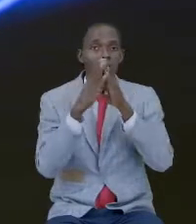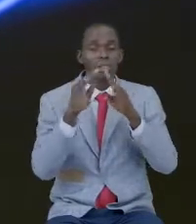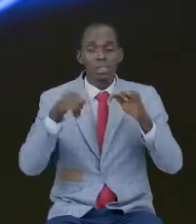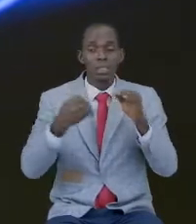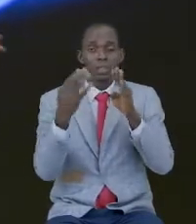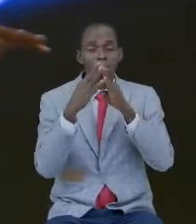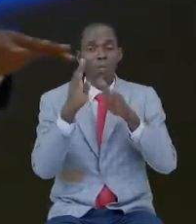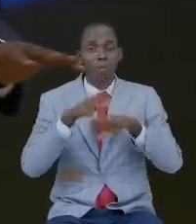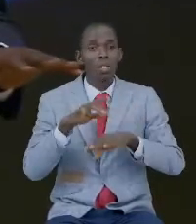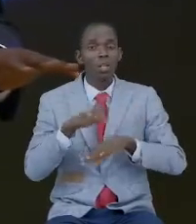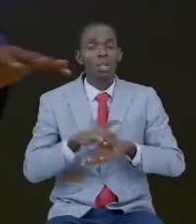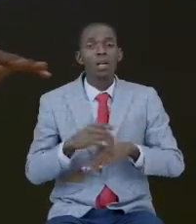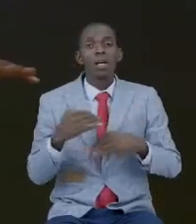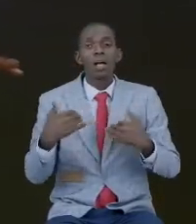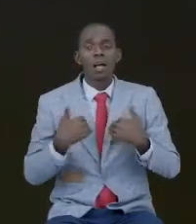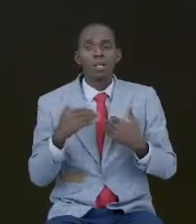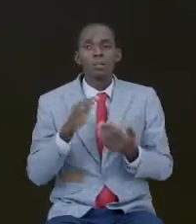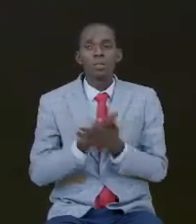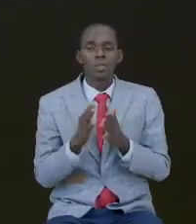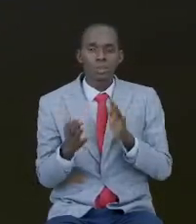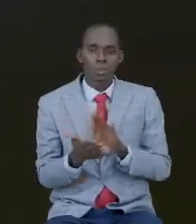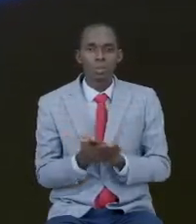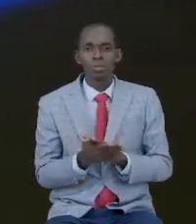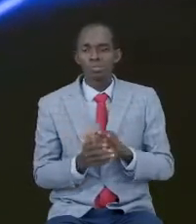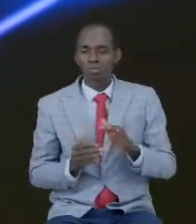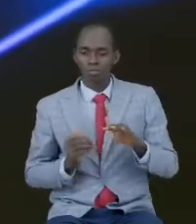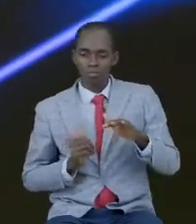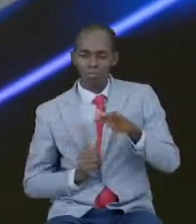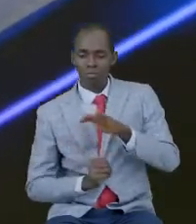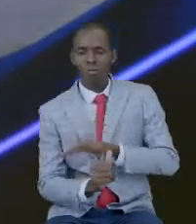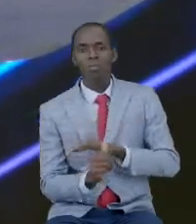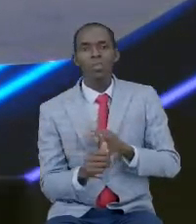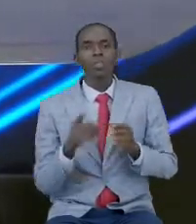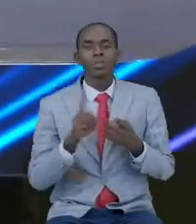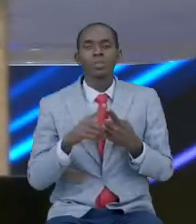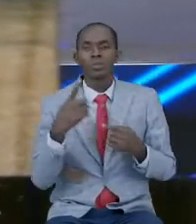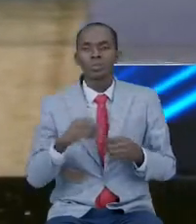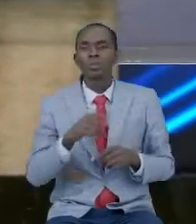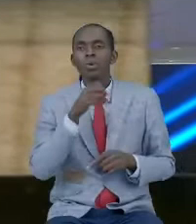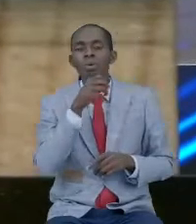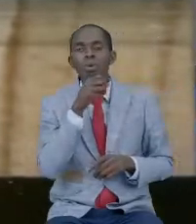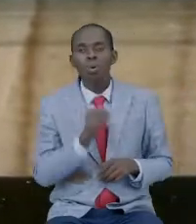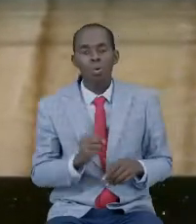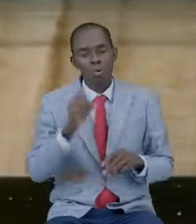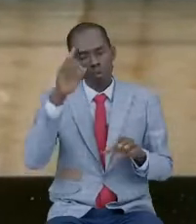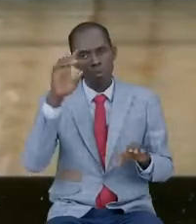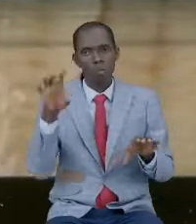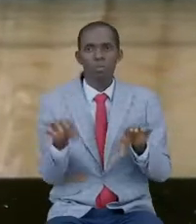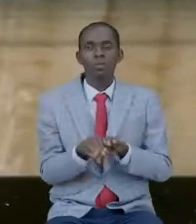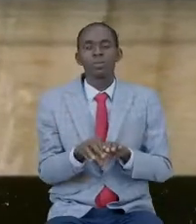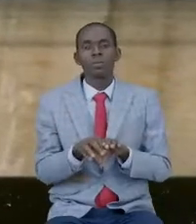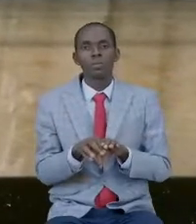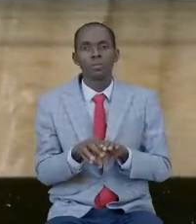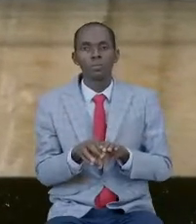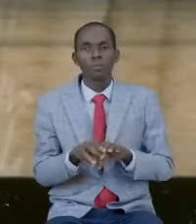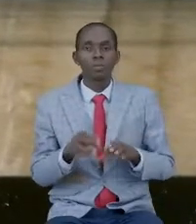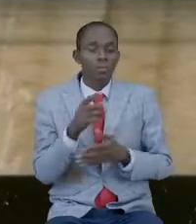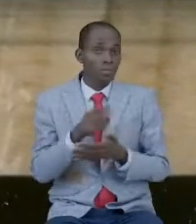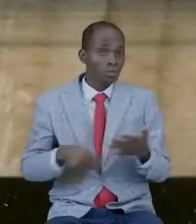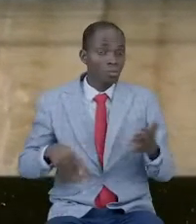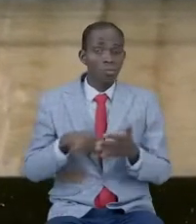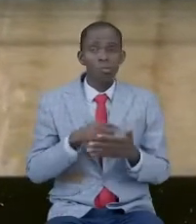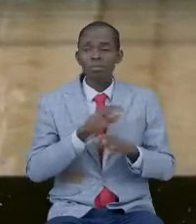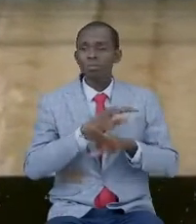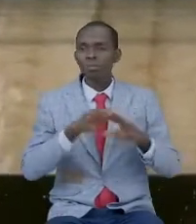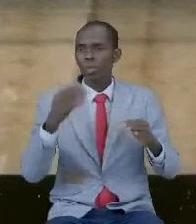they subjected themselves to the old covenant, annulled, cancelled, but he didn't know.